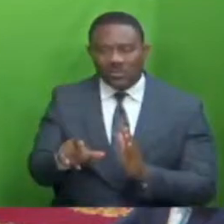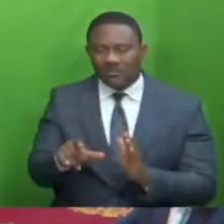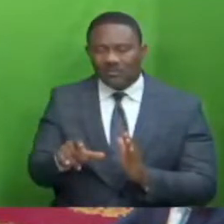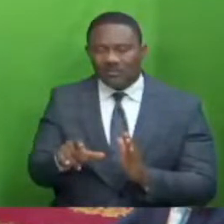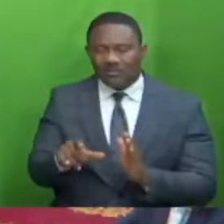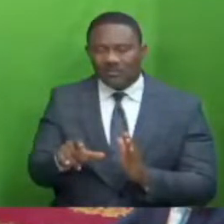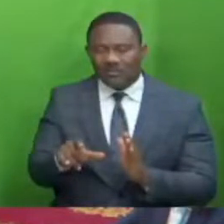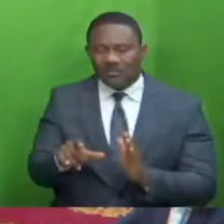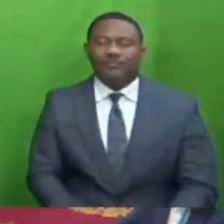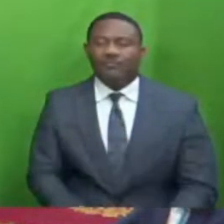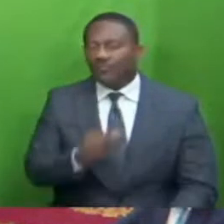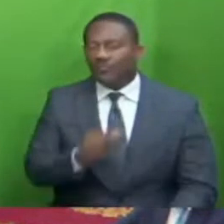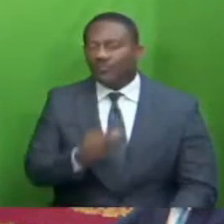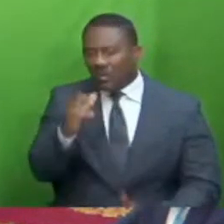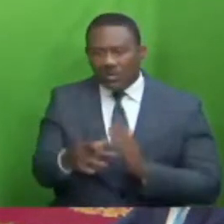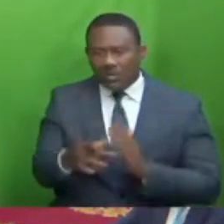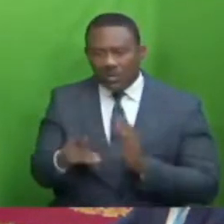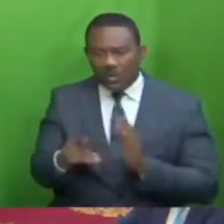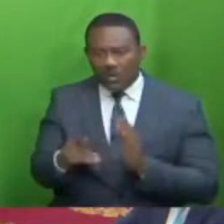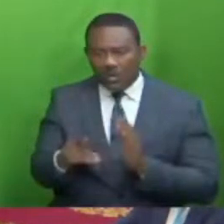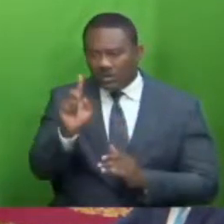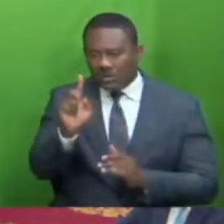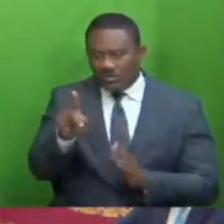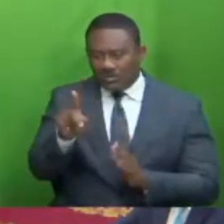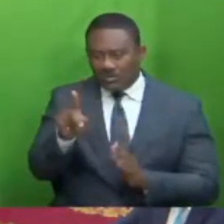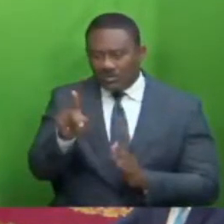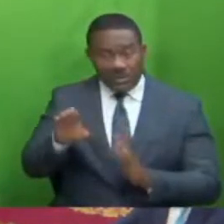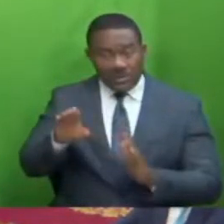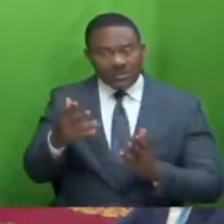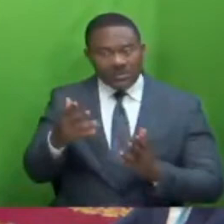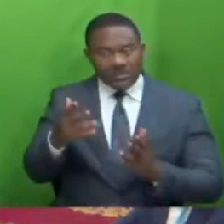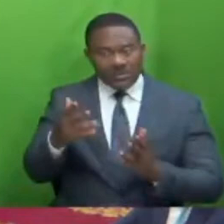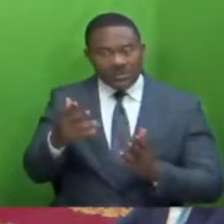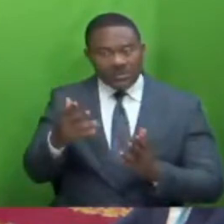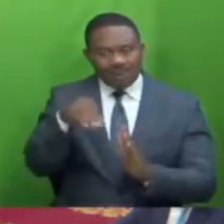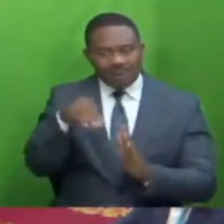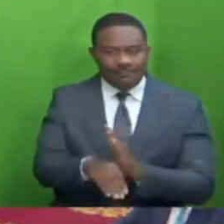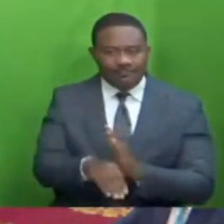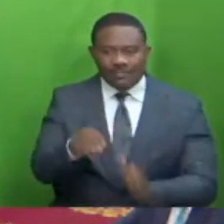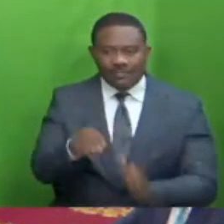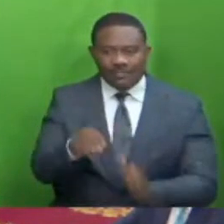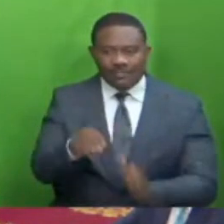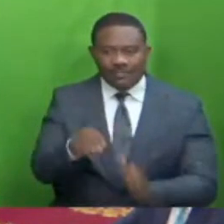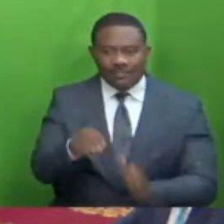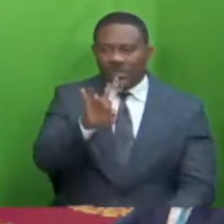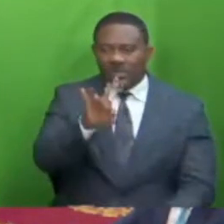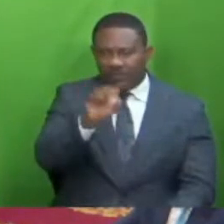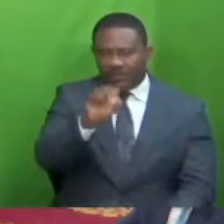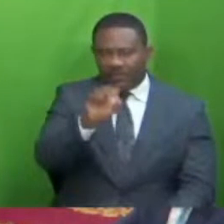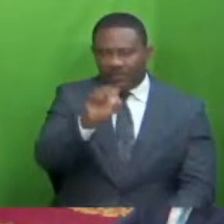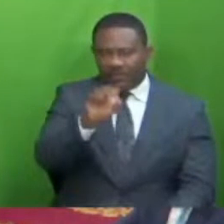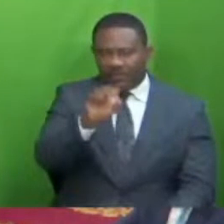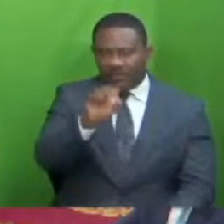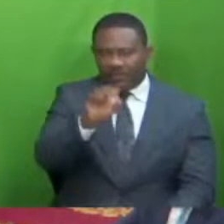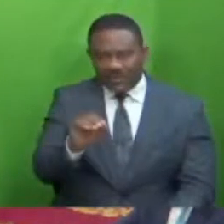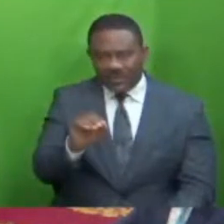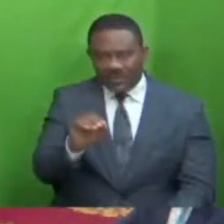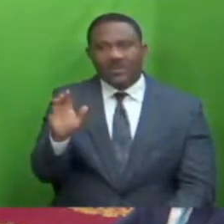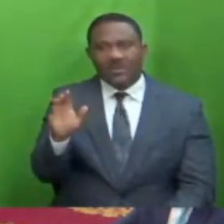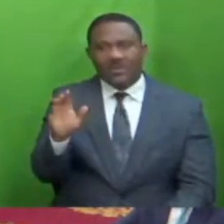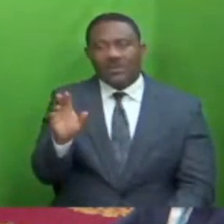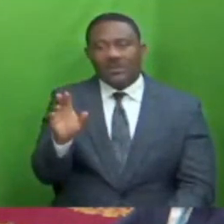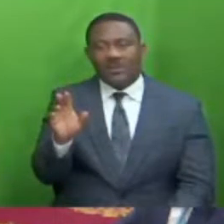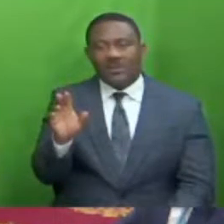Non-oil GDP growth declined over the period, recording a growth of 3.8% compared to 6.6% recorded